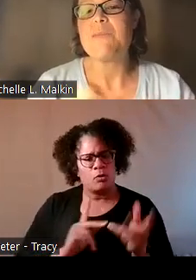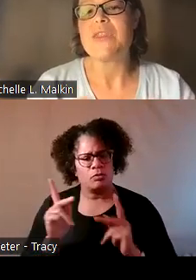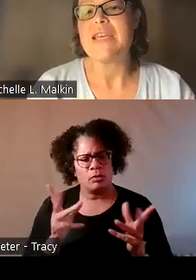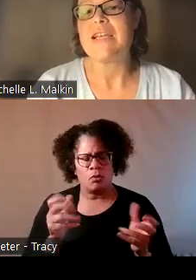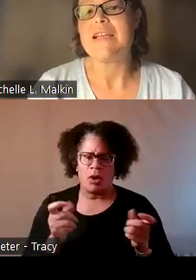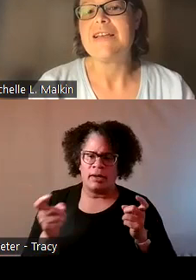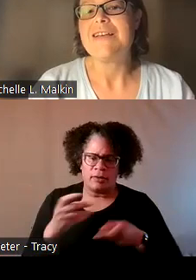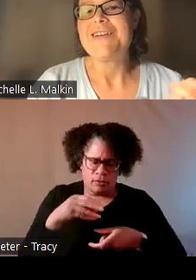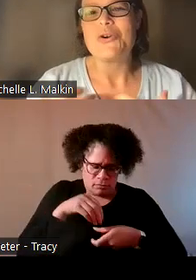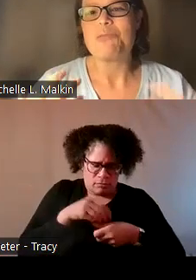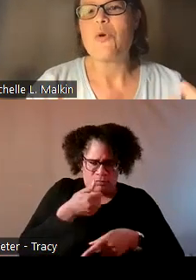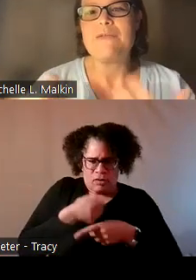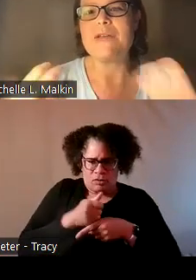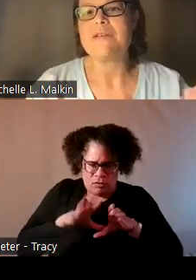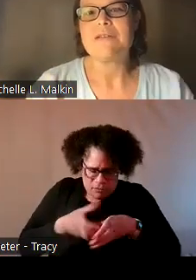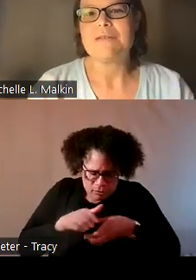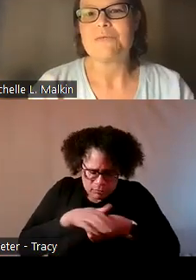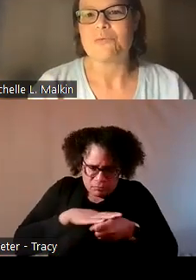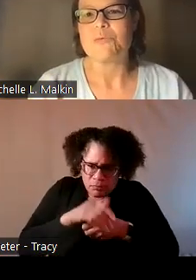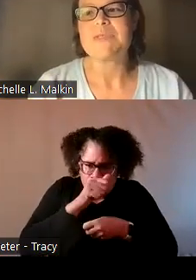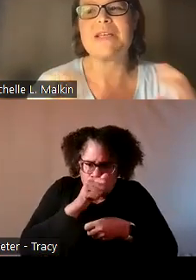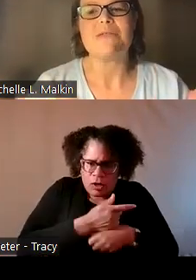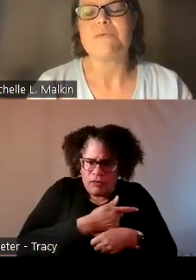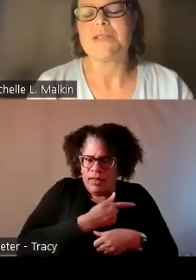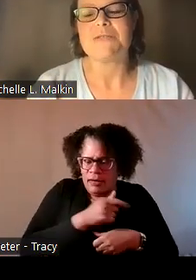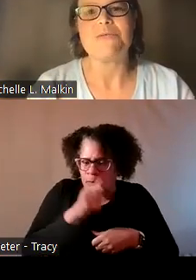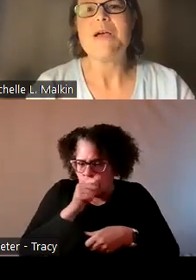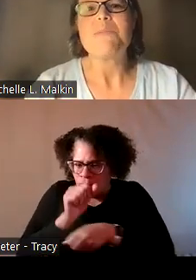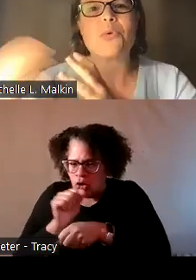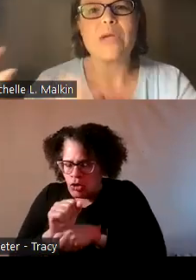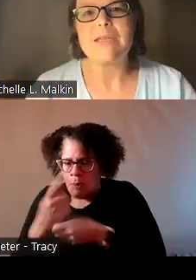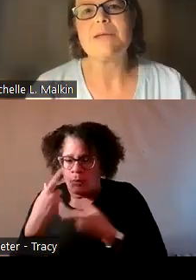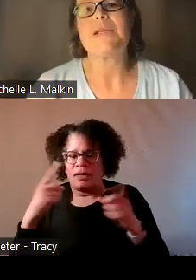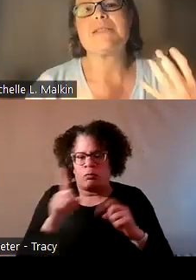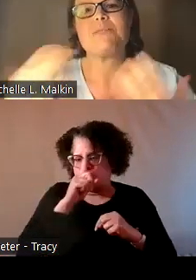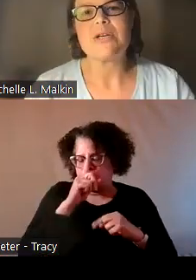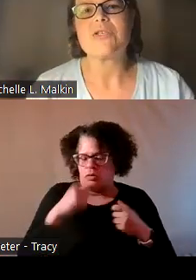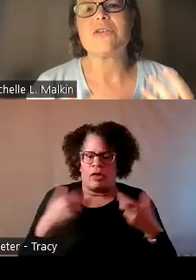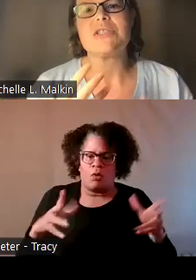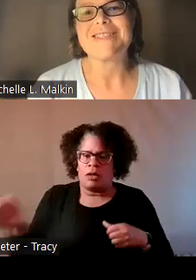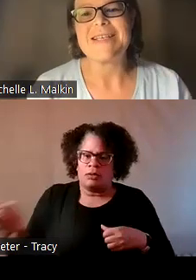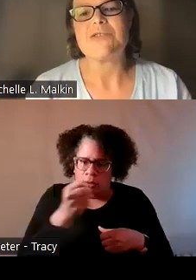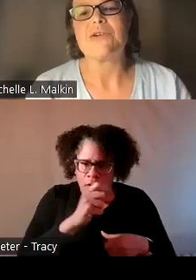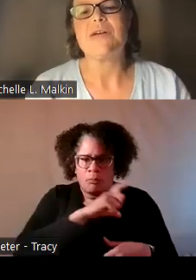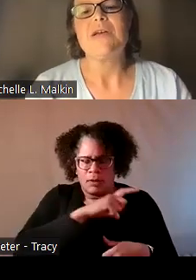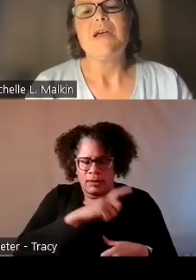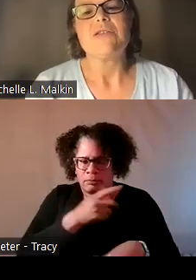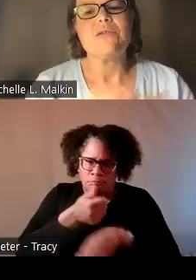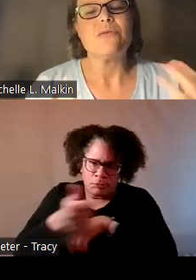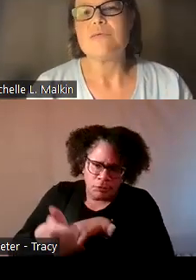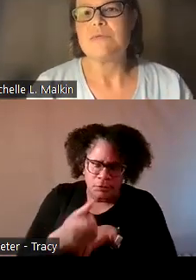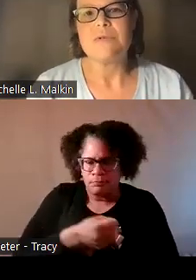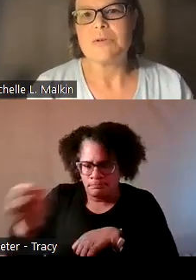handle them within their private groups. They don't want to bring in the police, press charges, etc.